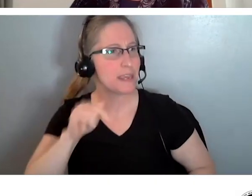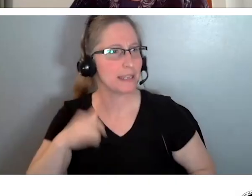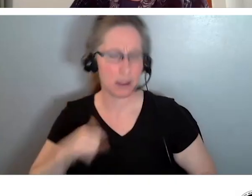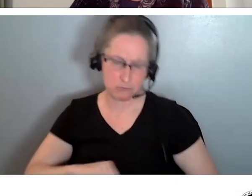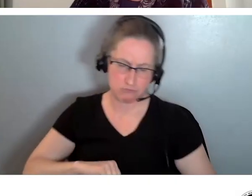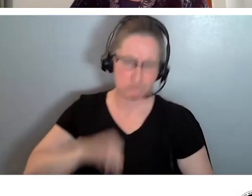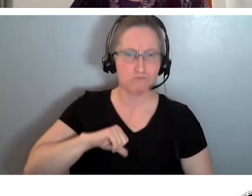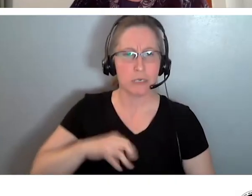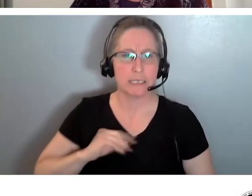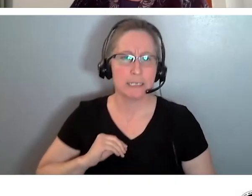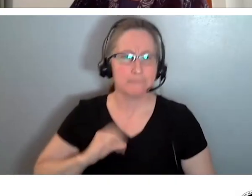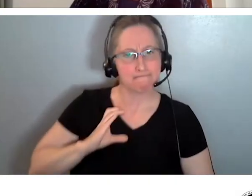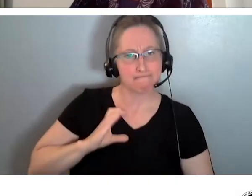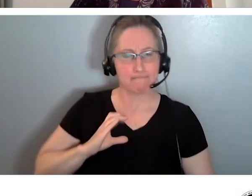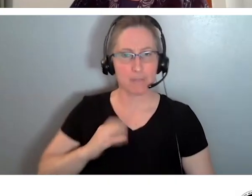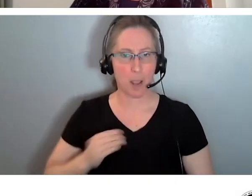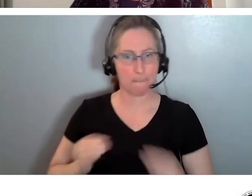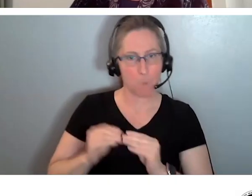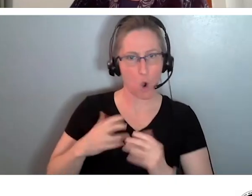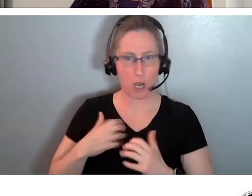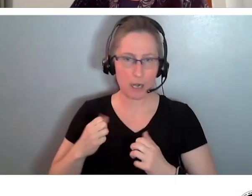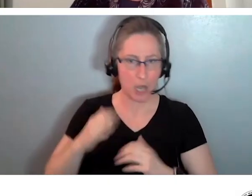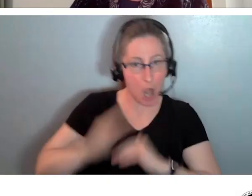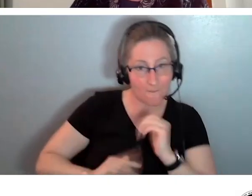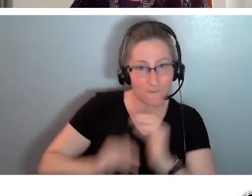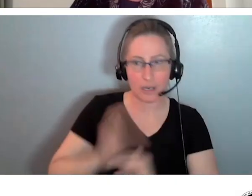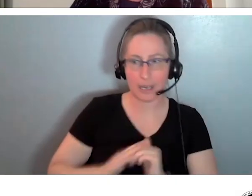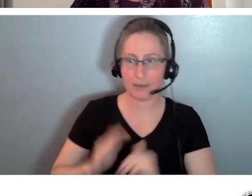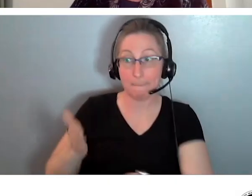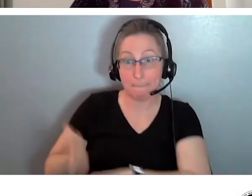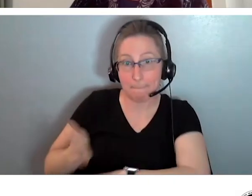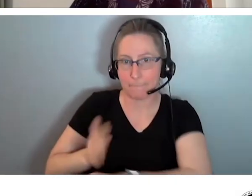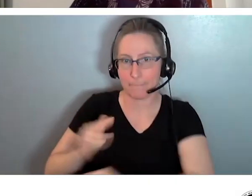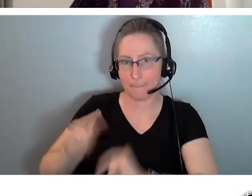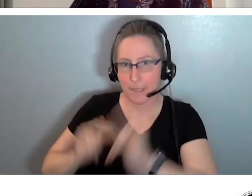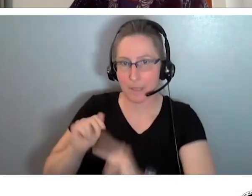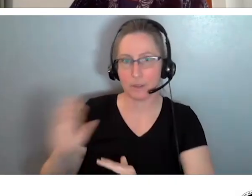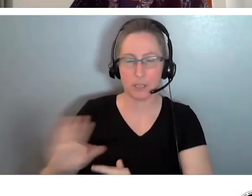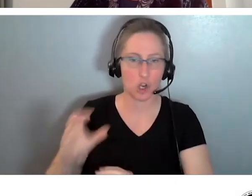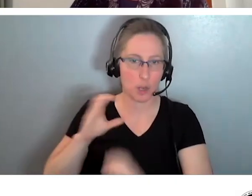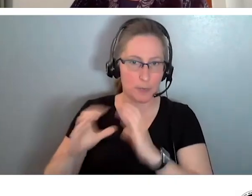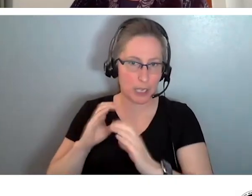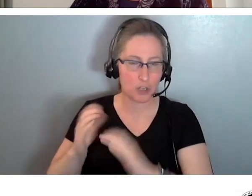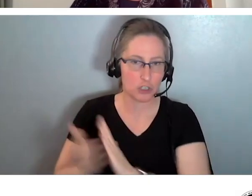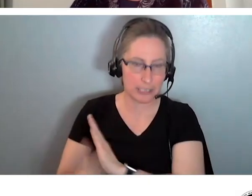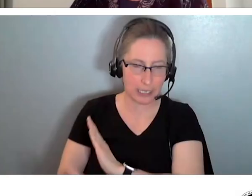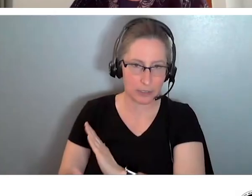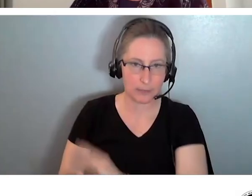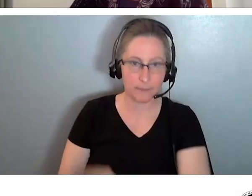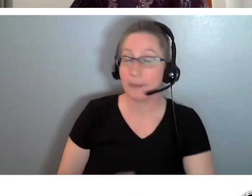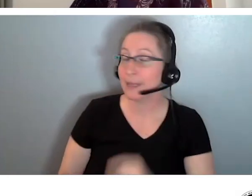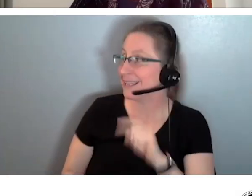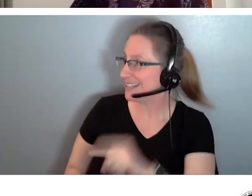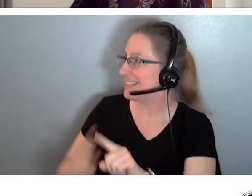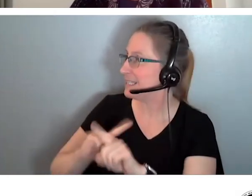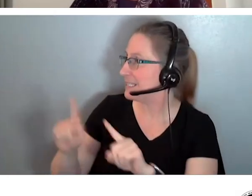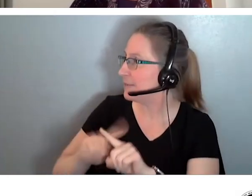more confidence and comfort, and to build their communication skills. So these